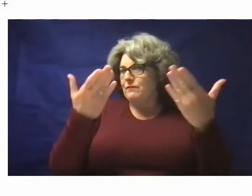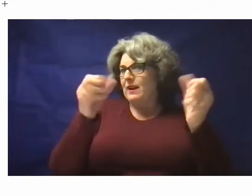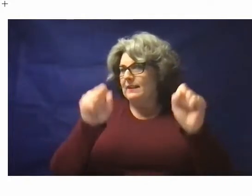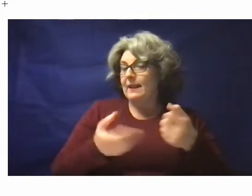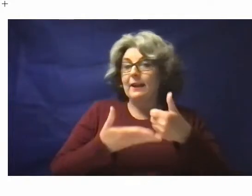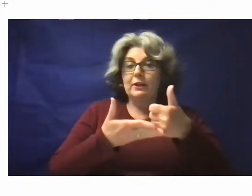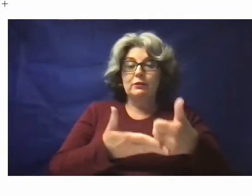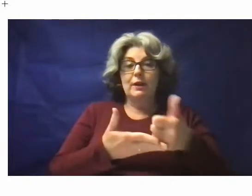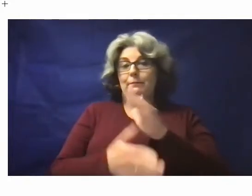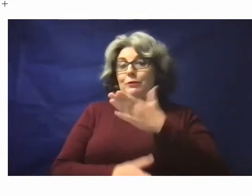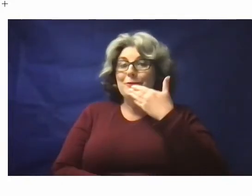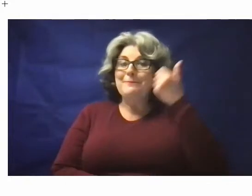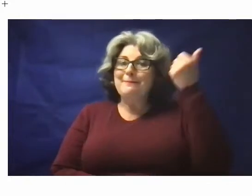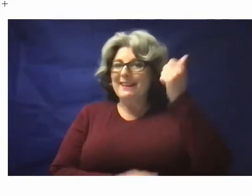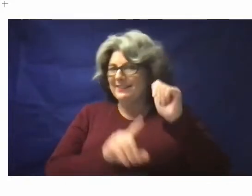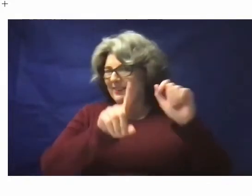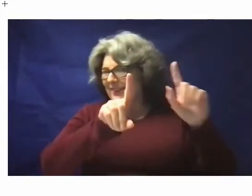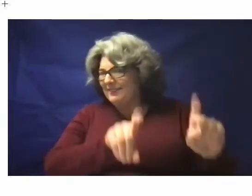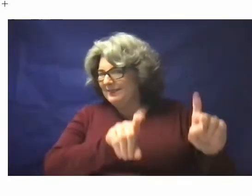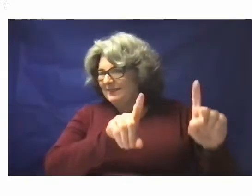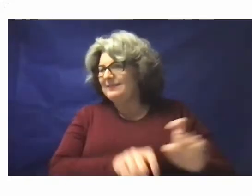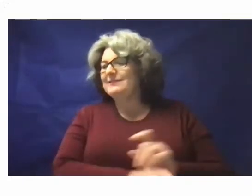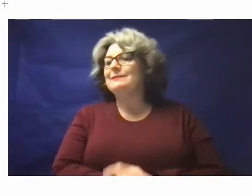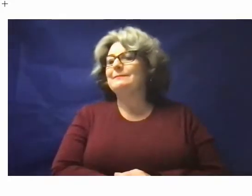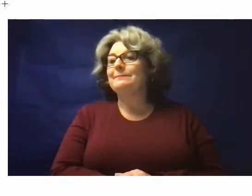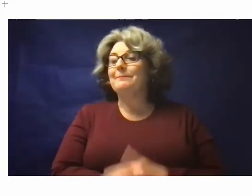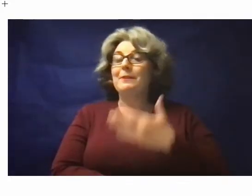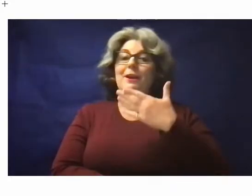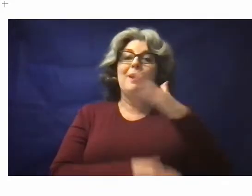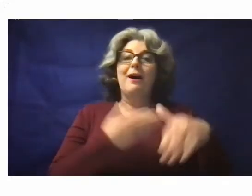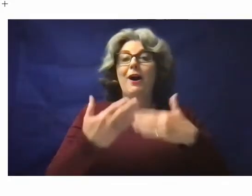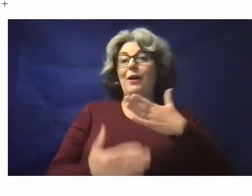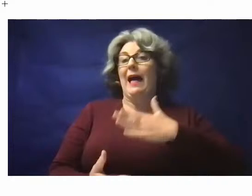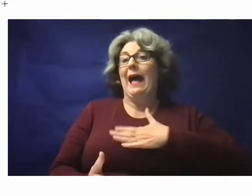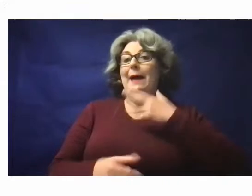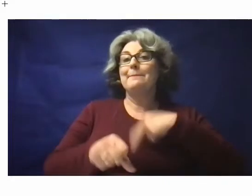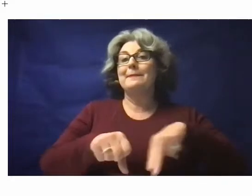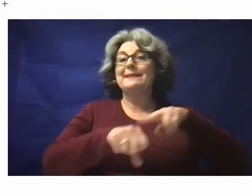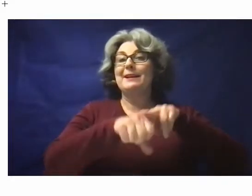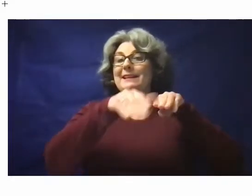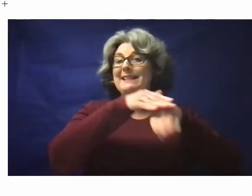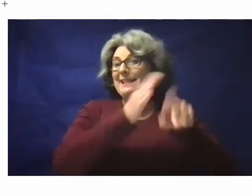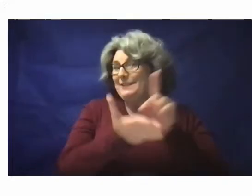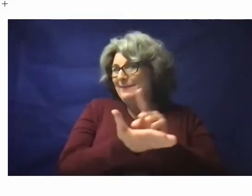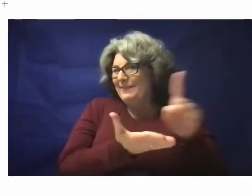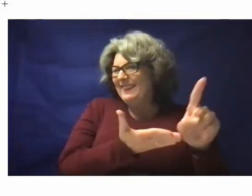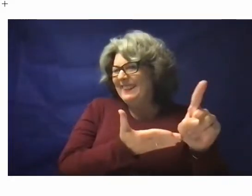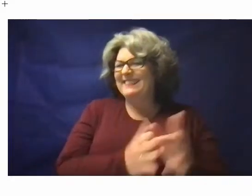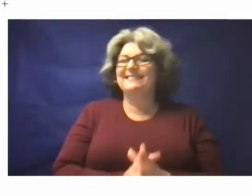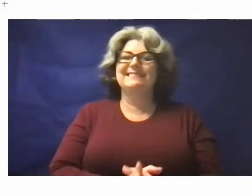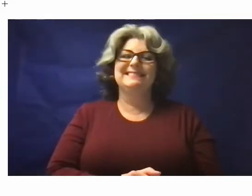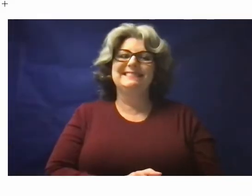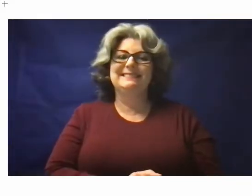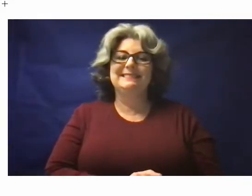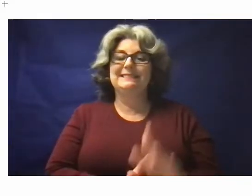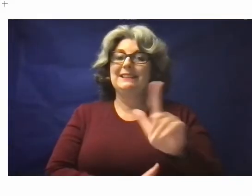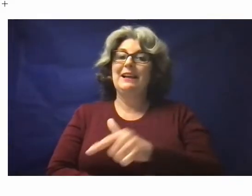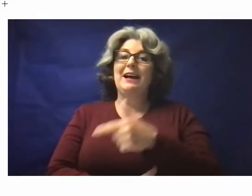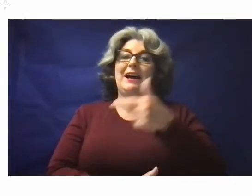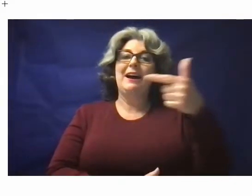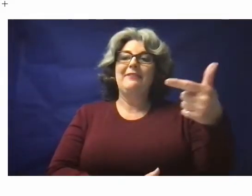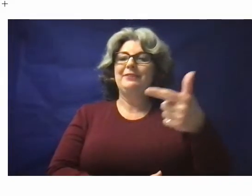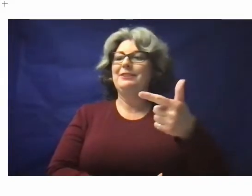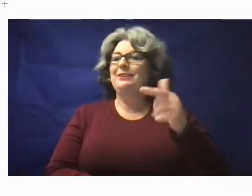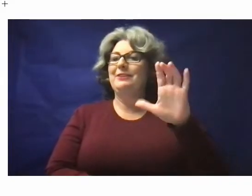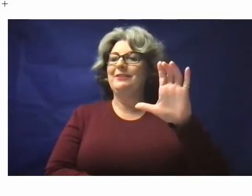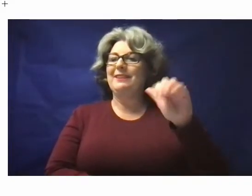do your best on the assessments. I wish you guys all happy National Accessibility Week. Over to you, Ksenia.